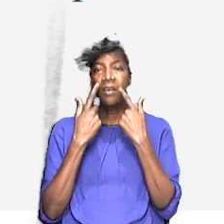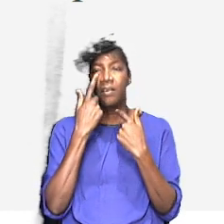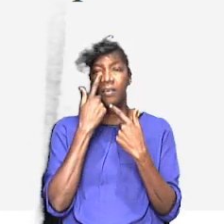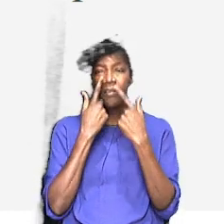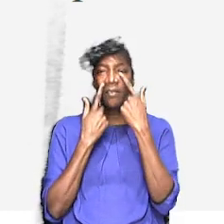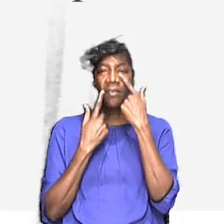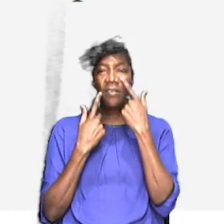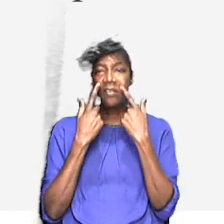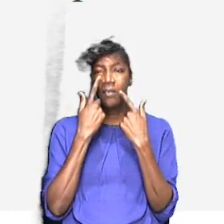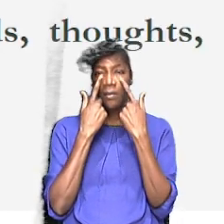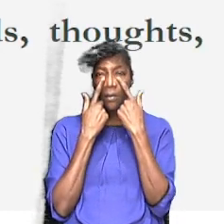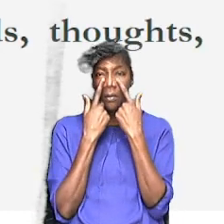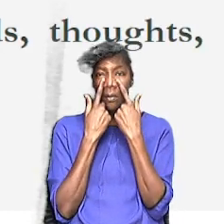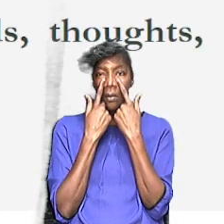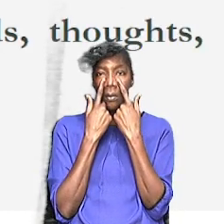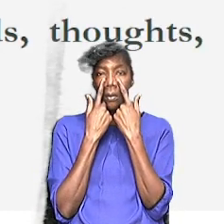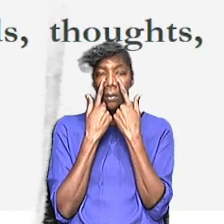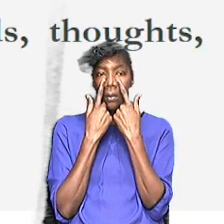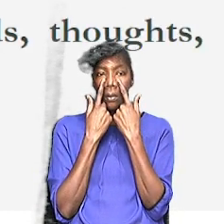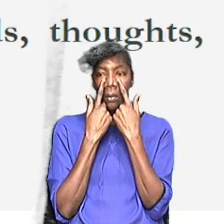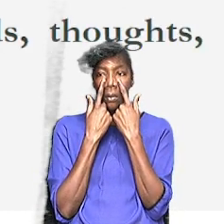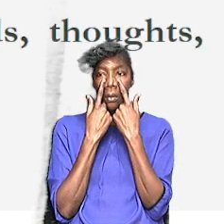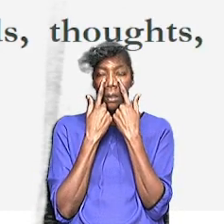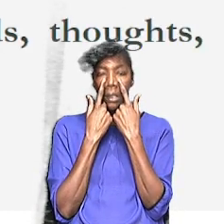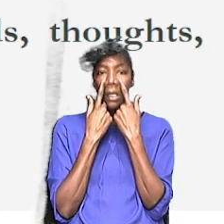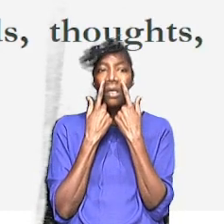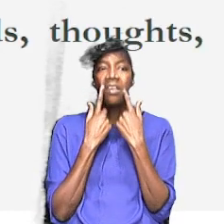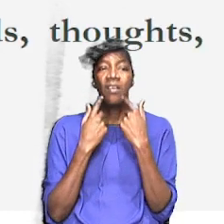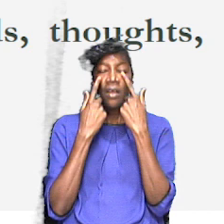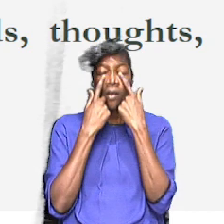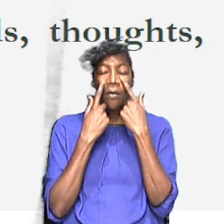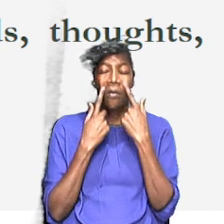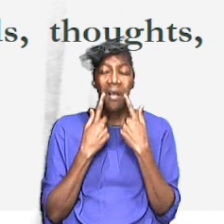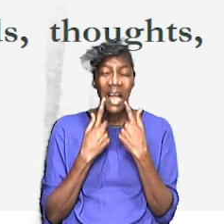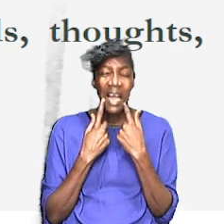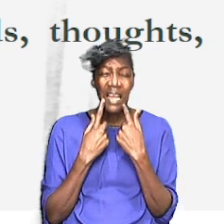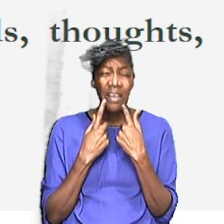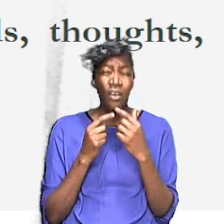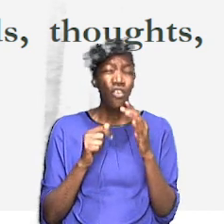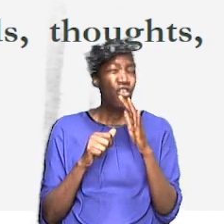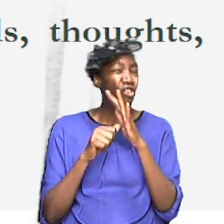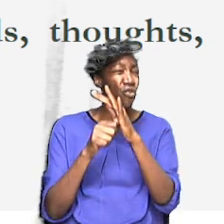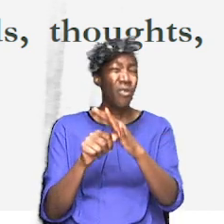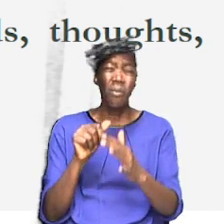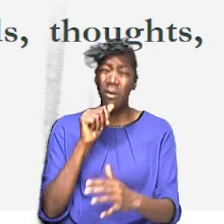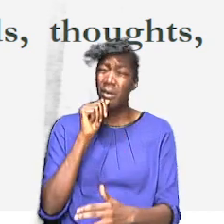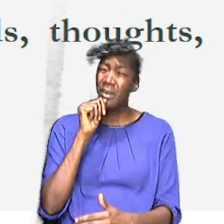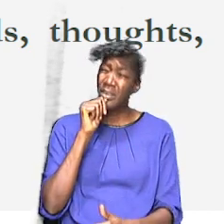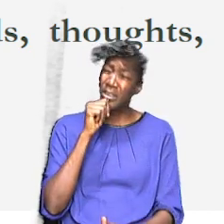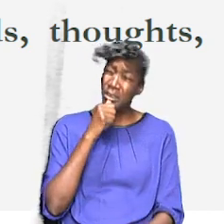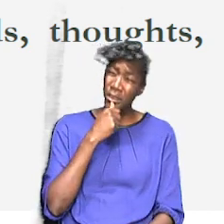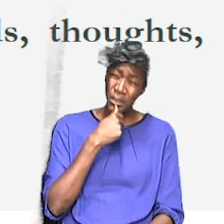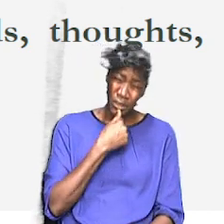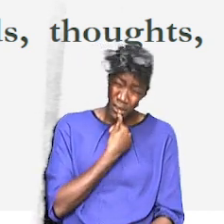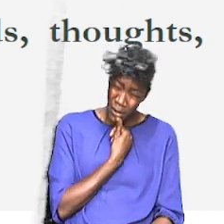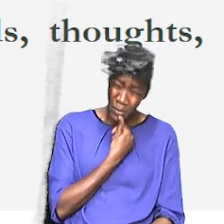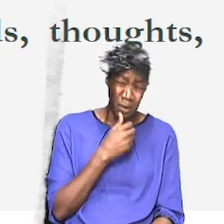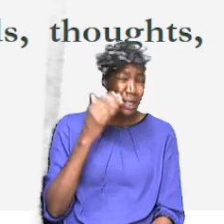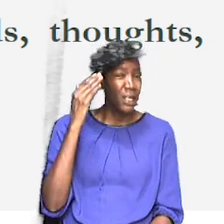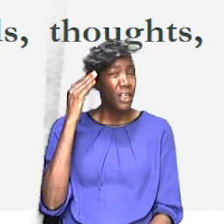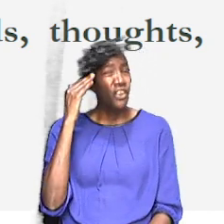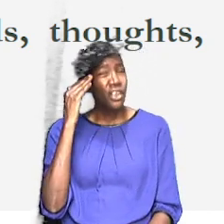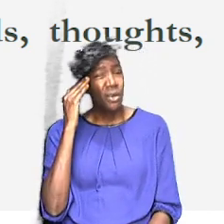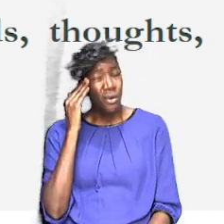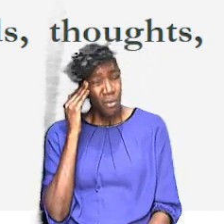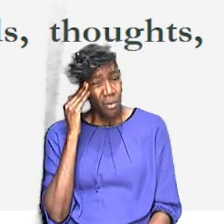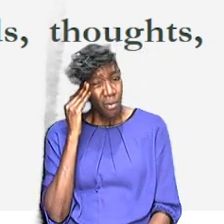crying, praise God, revealed how she was overwhelmed with sorrow over her past. Amen. She knew that in the